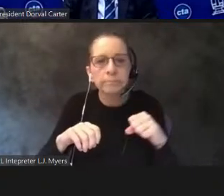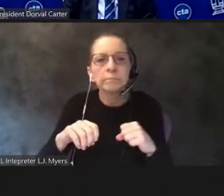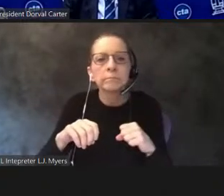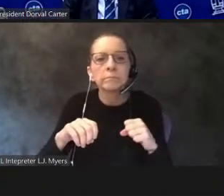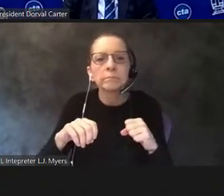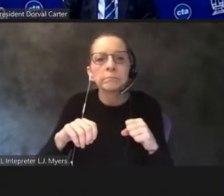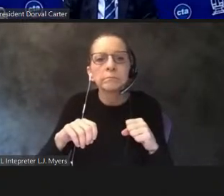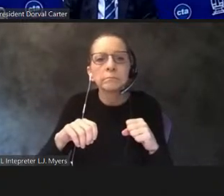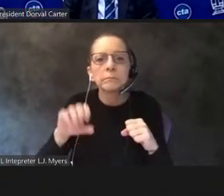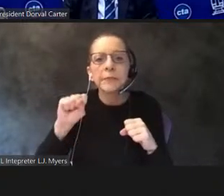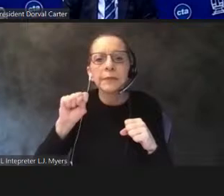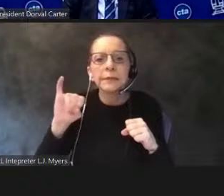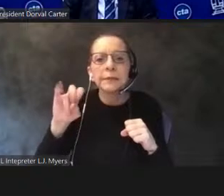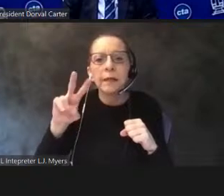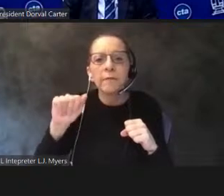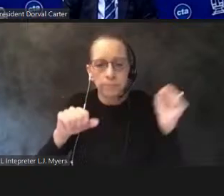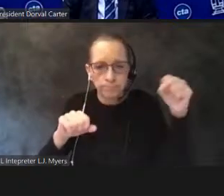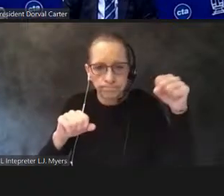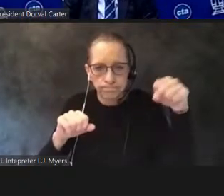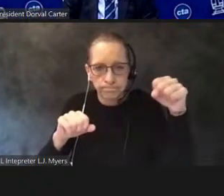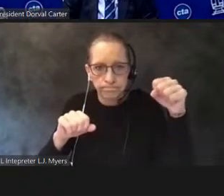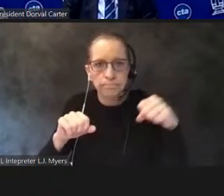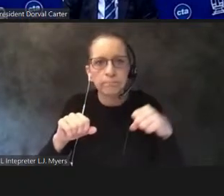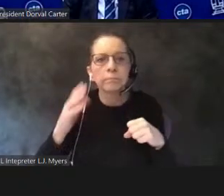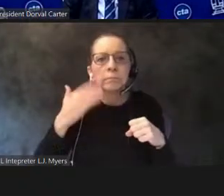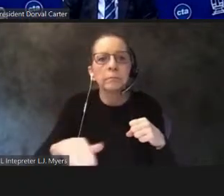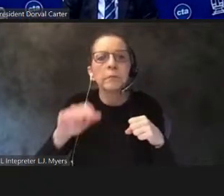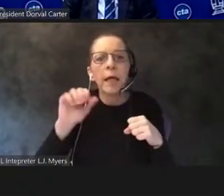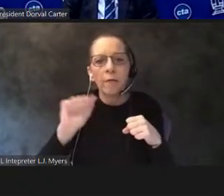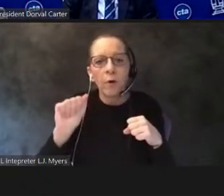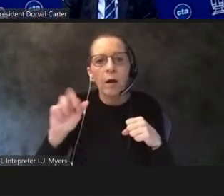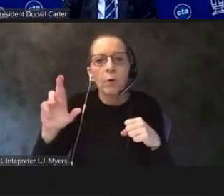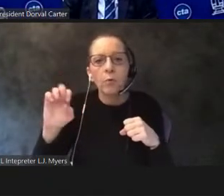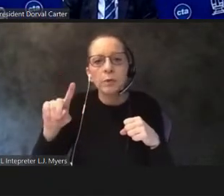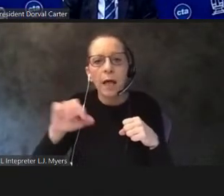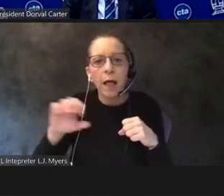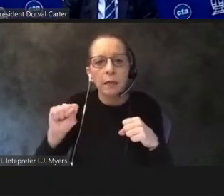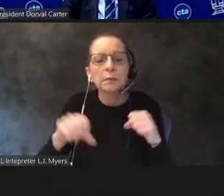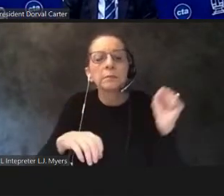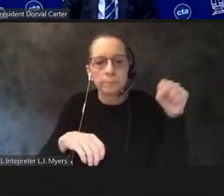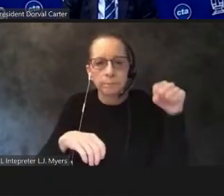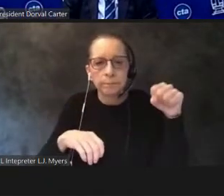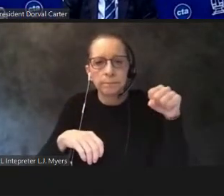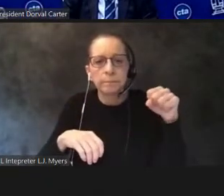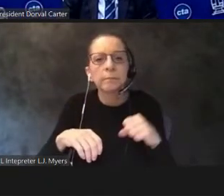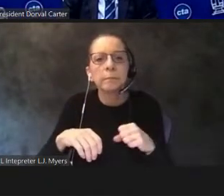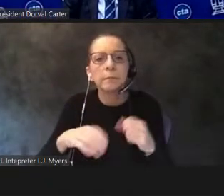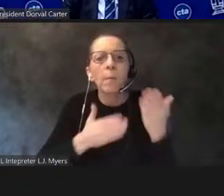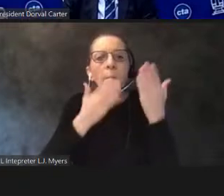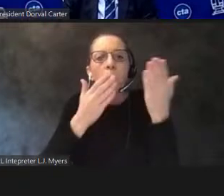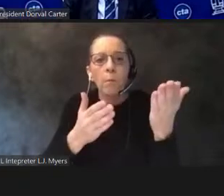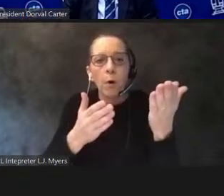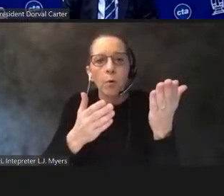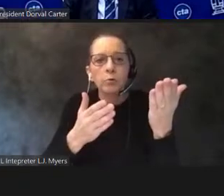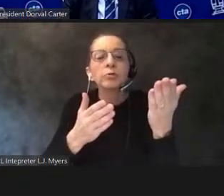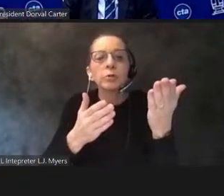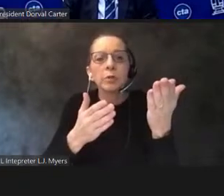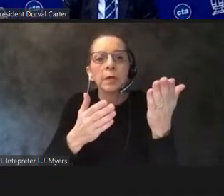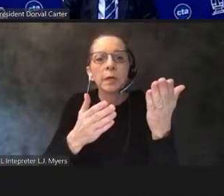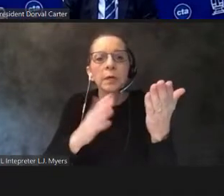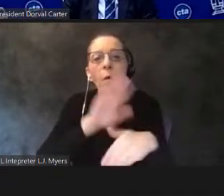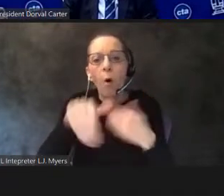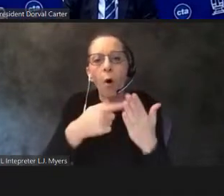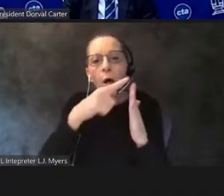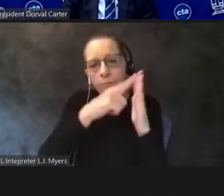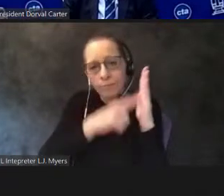Director Silva. Yes. Chairman Alvaro Rosales. Yes. Motion to approve the omnibus, which is all the items that were